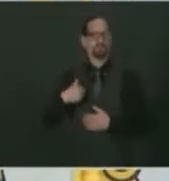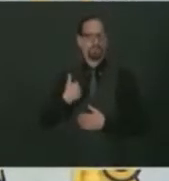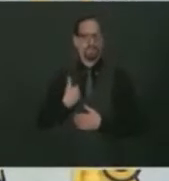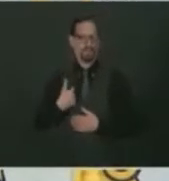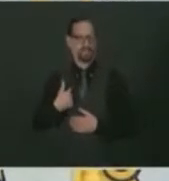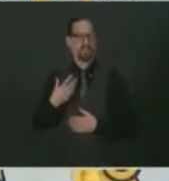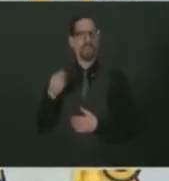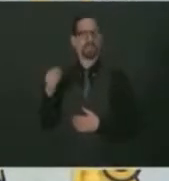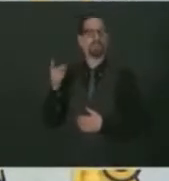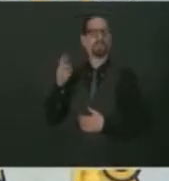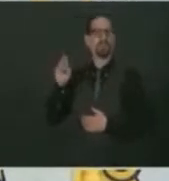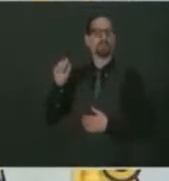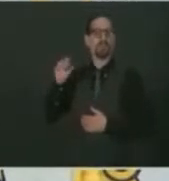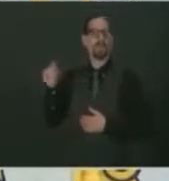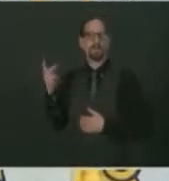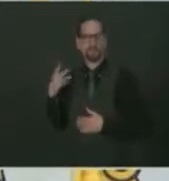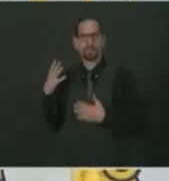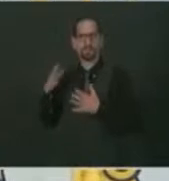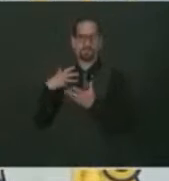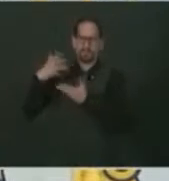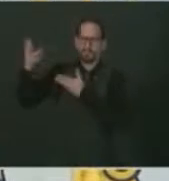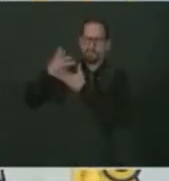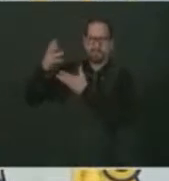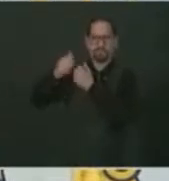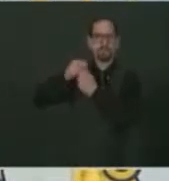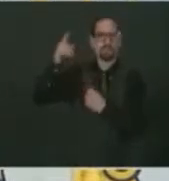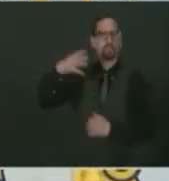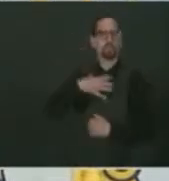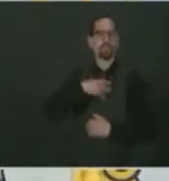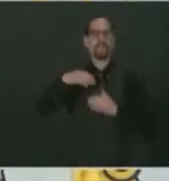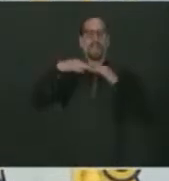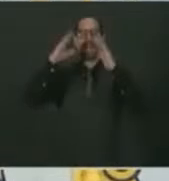supply is going to continue to increase, and that's great news.